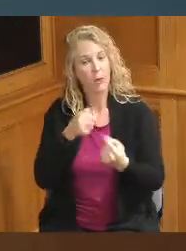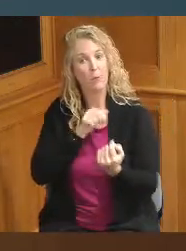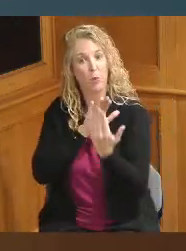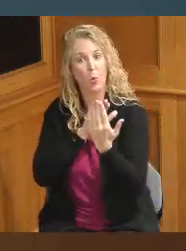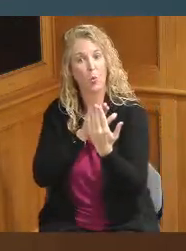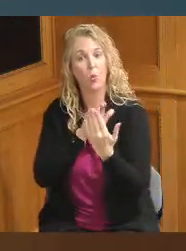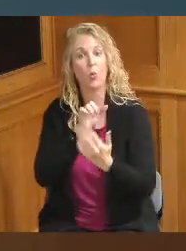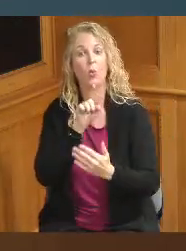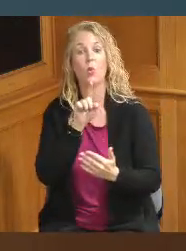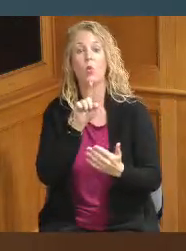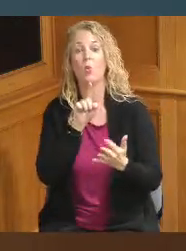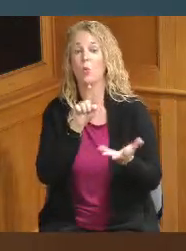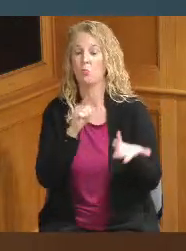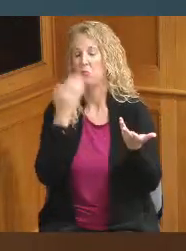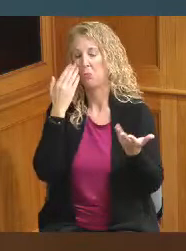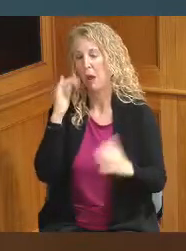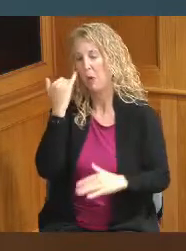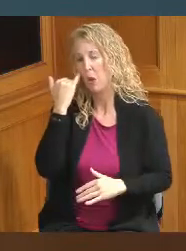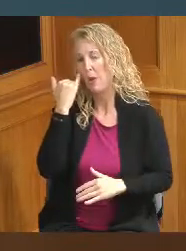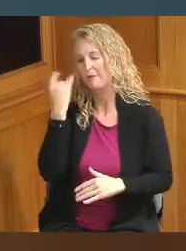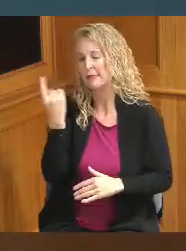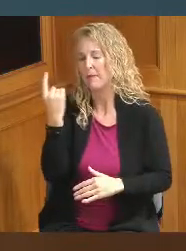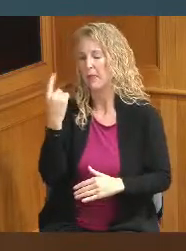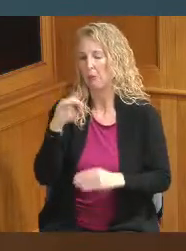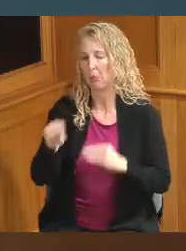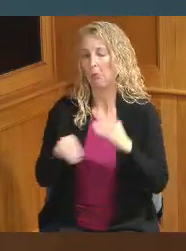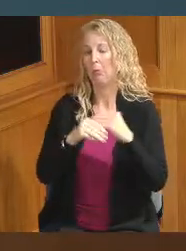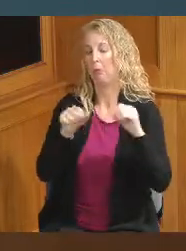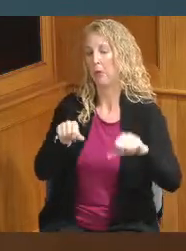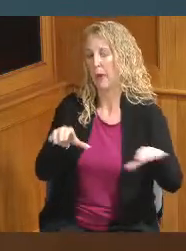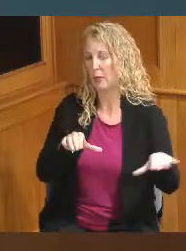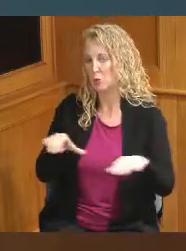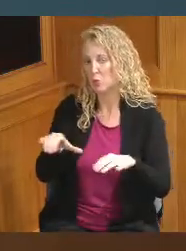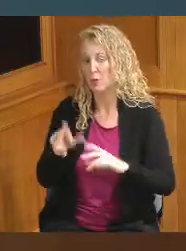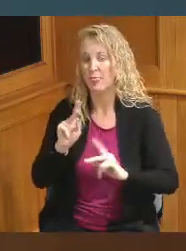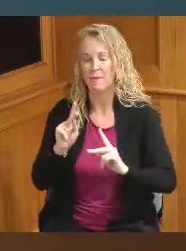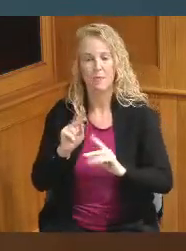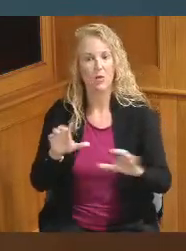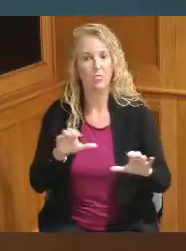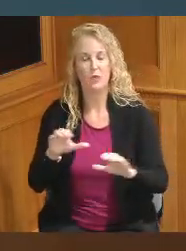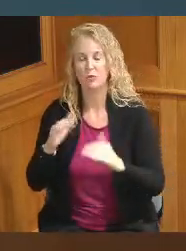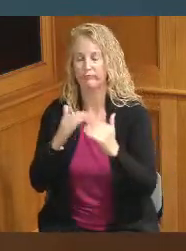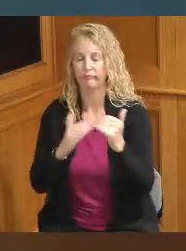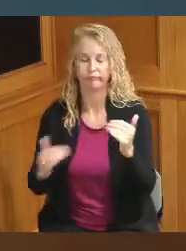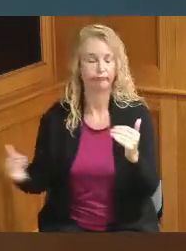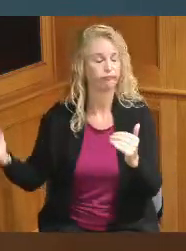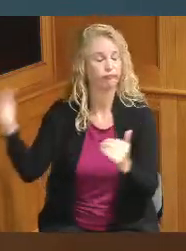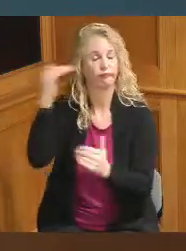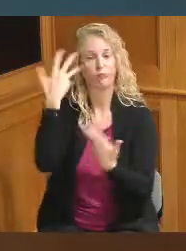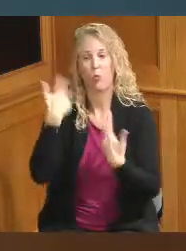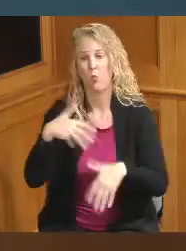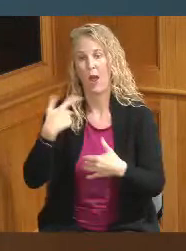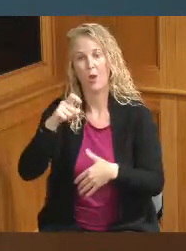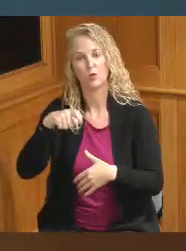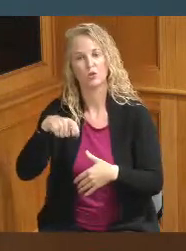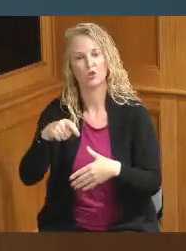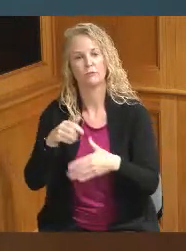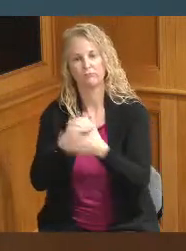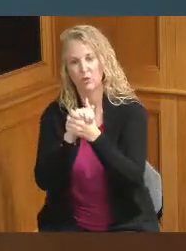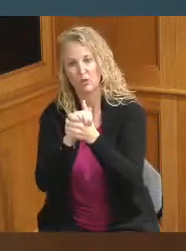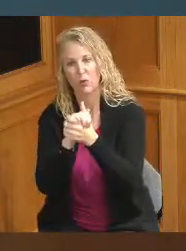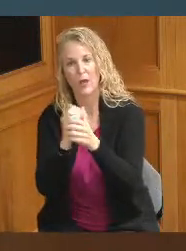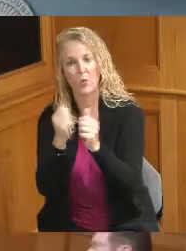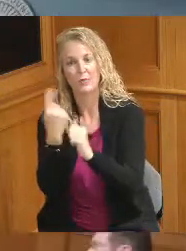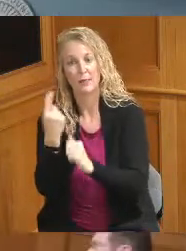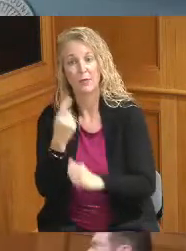also, I don't know if there's some kind of way. But the people that go over and beyond, there should be some incentive.